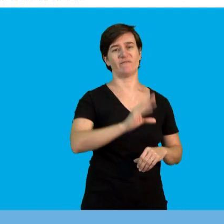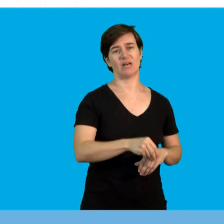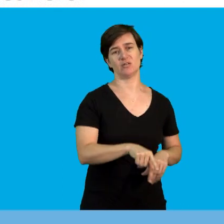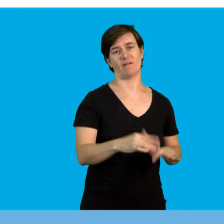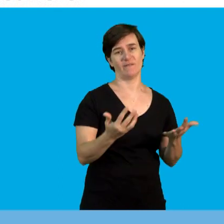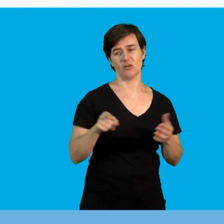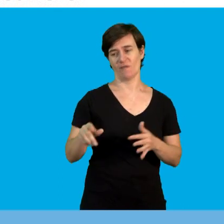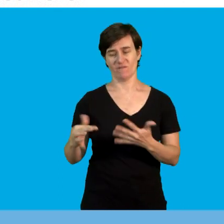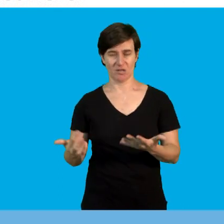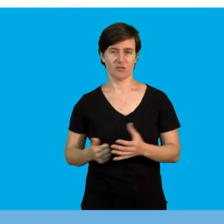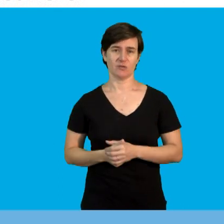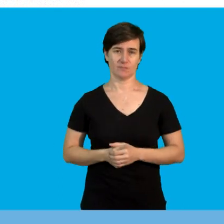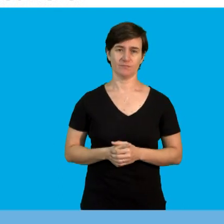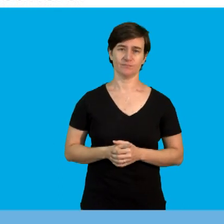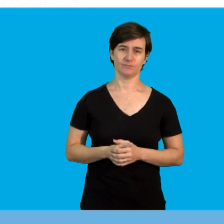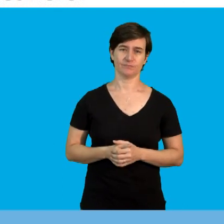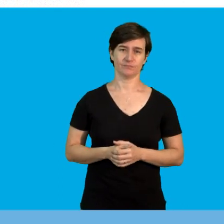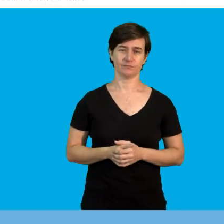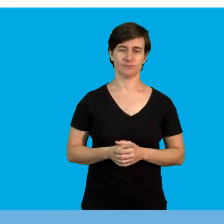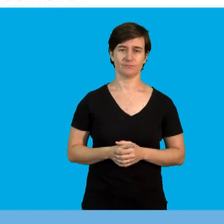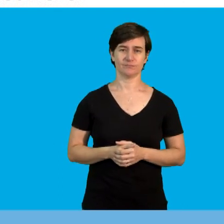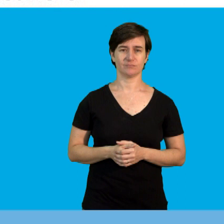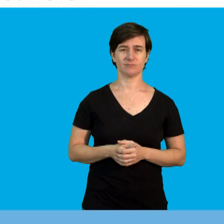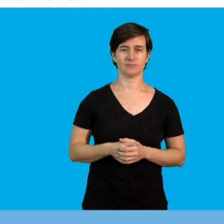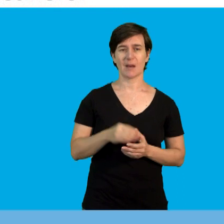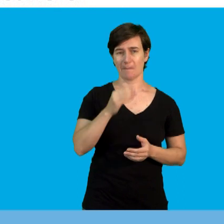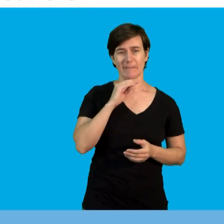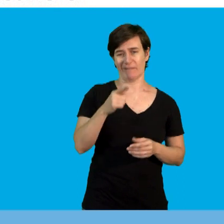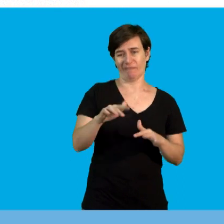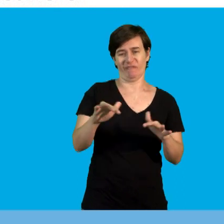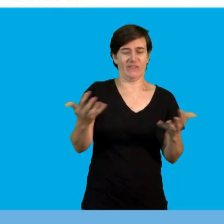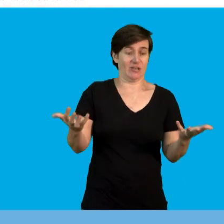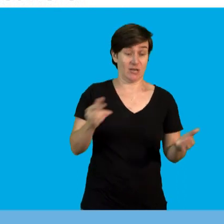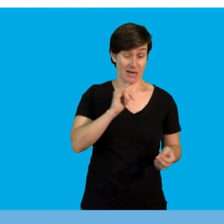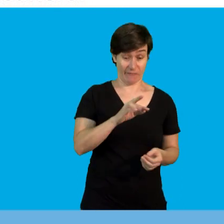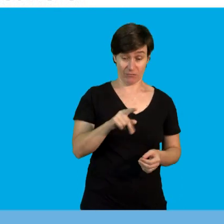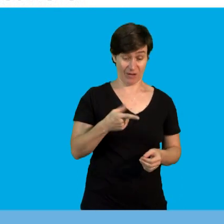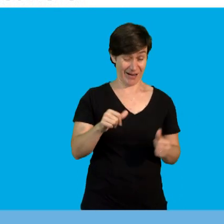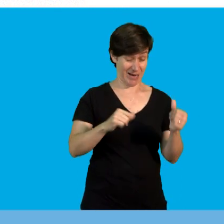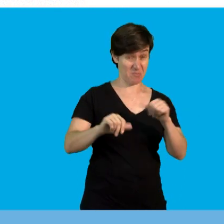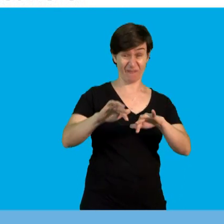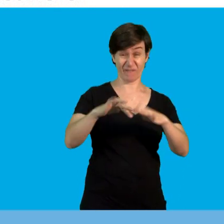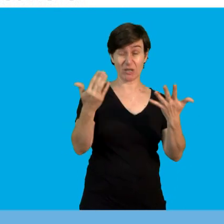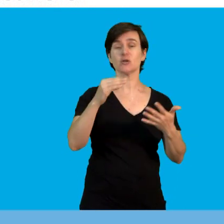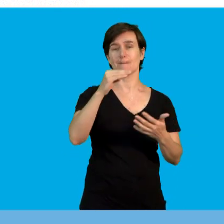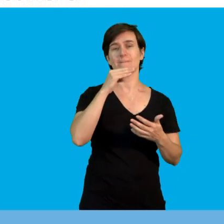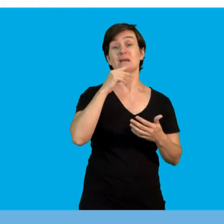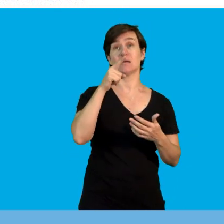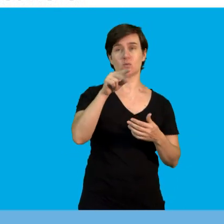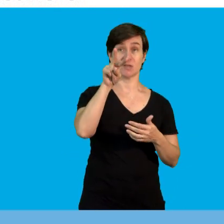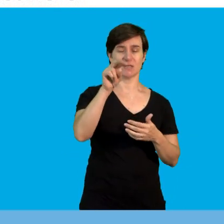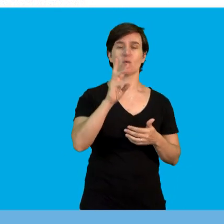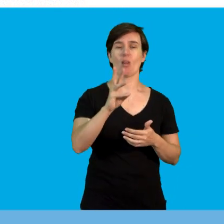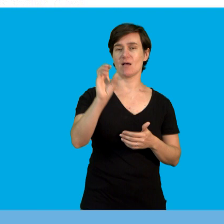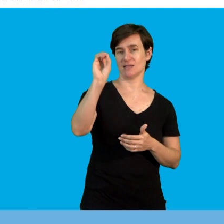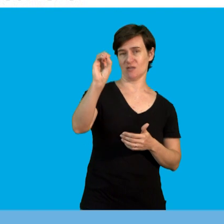they are going to eventually get used up. All of them, they're going to get depleted, and once they're all depleted, the reading is going